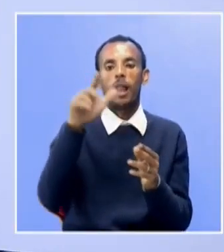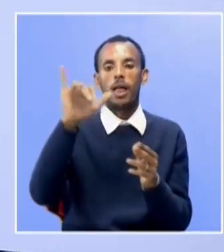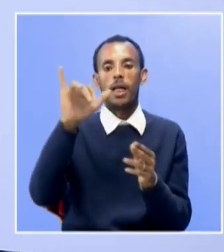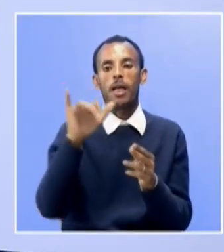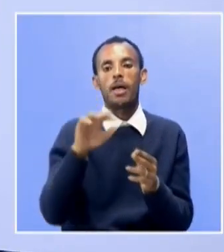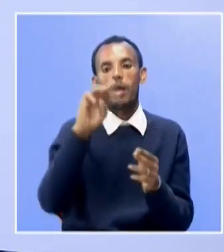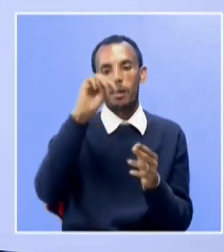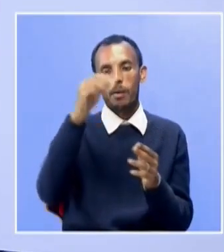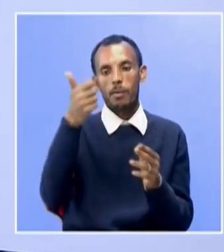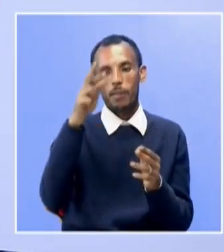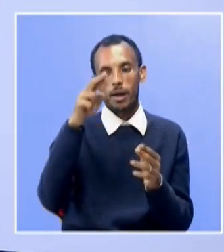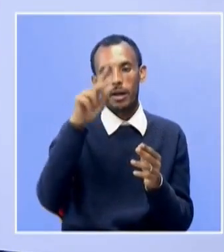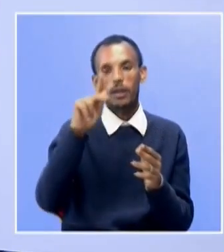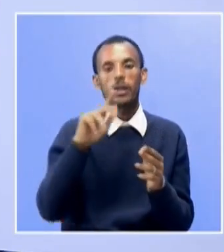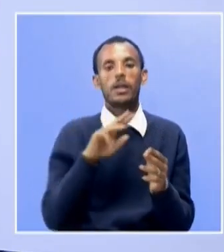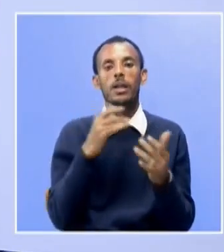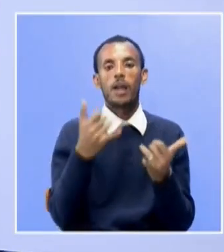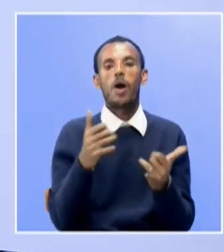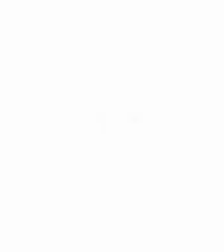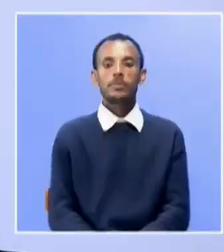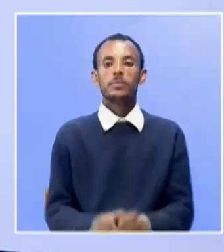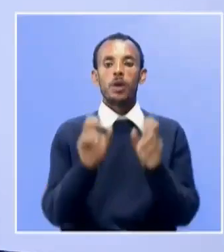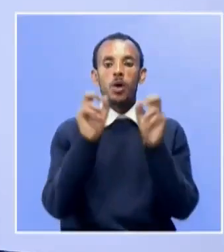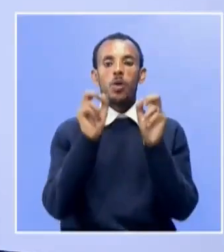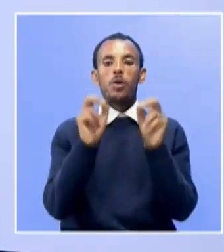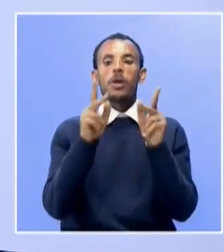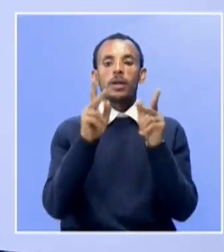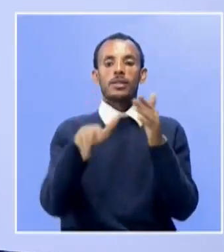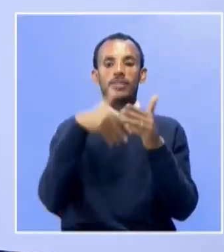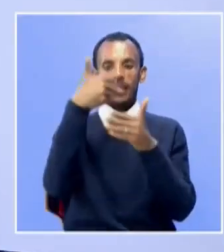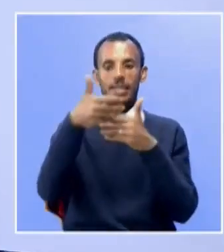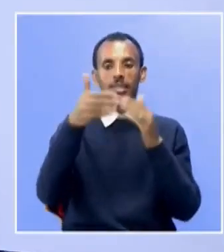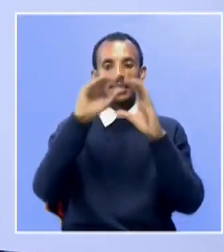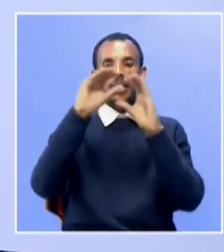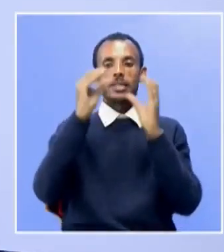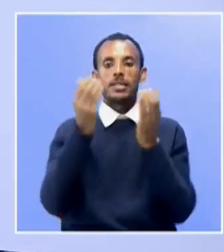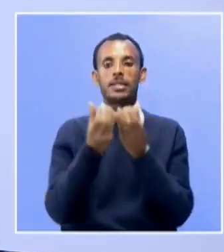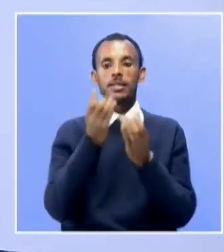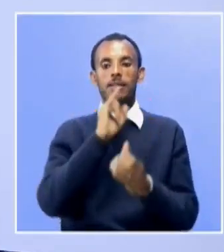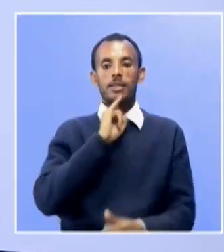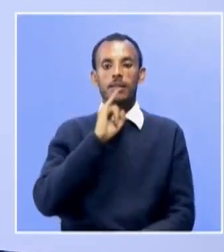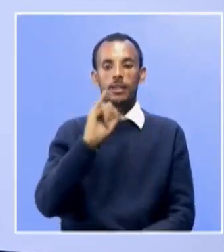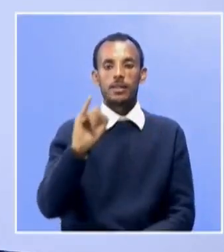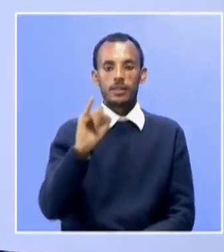So now we'll proceed to the next section. The next section is